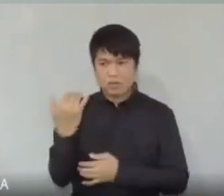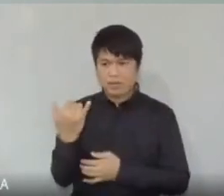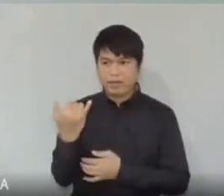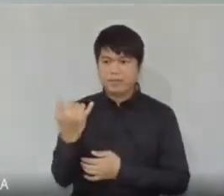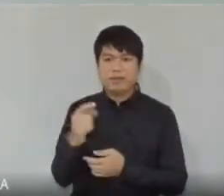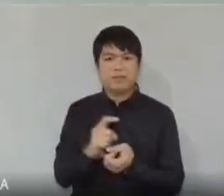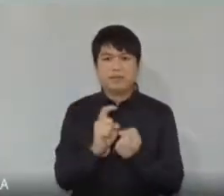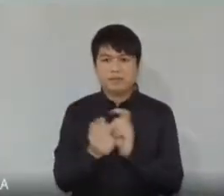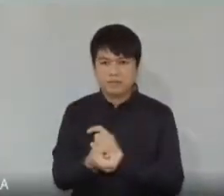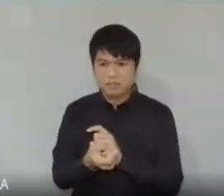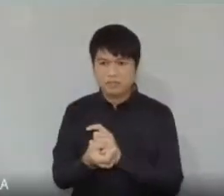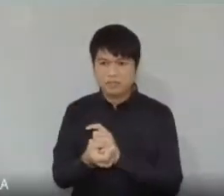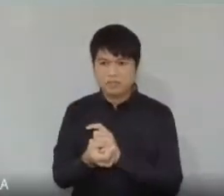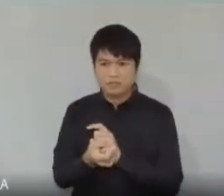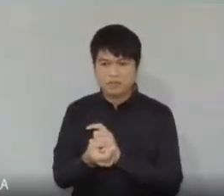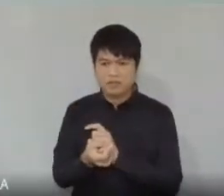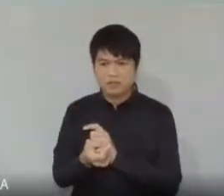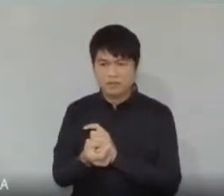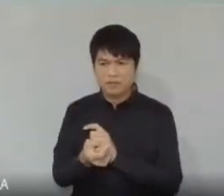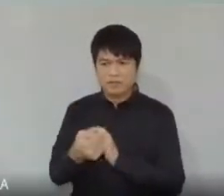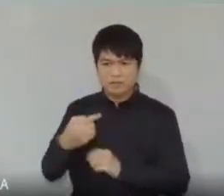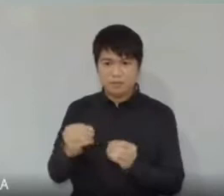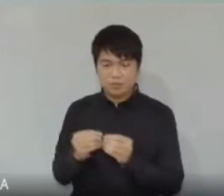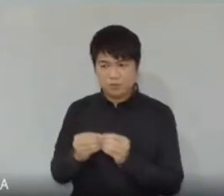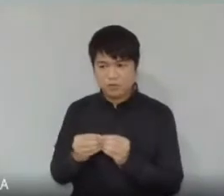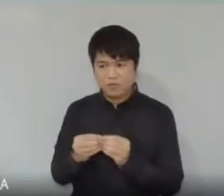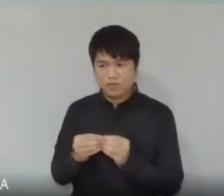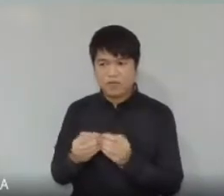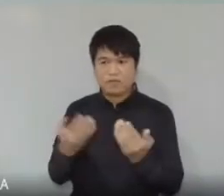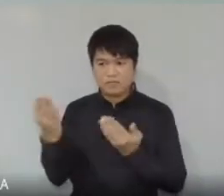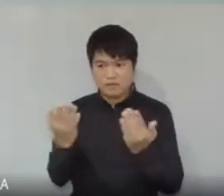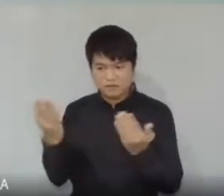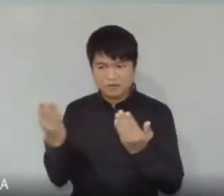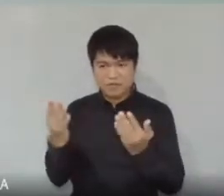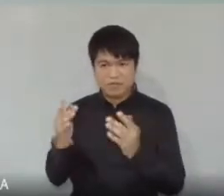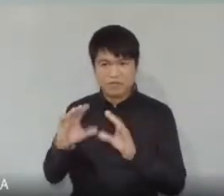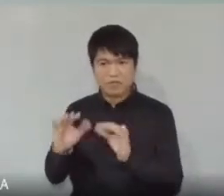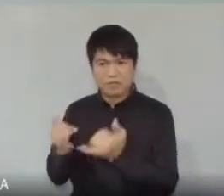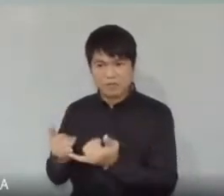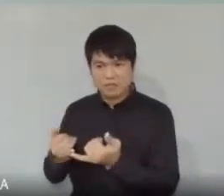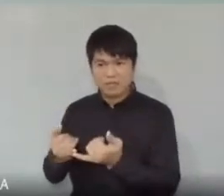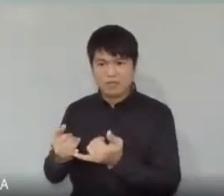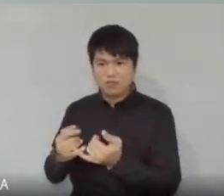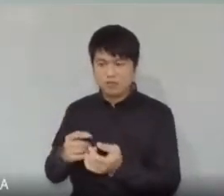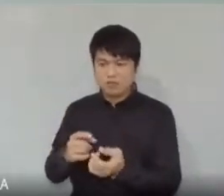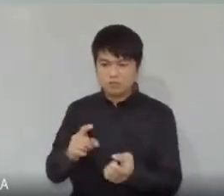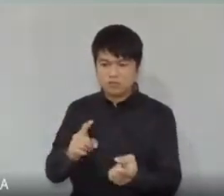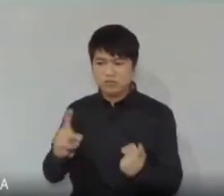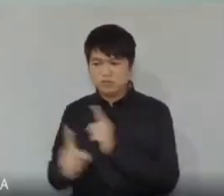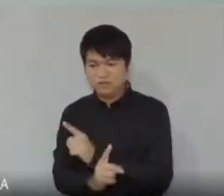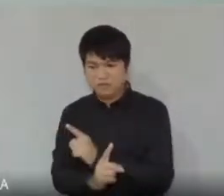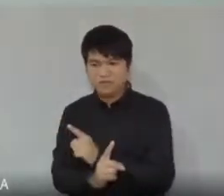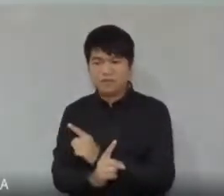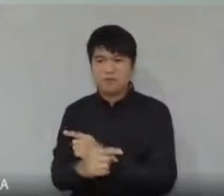this can easily be done right now with the new normal. So again, welcome to this Telehealth